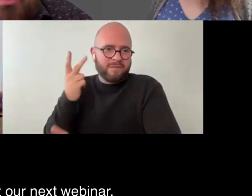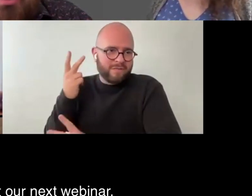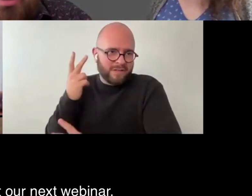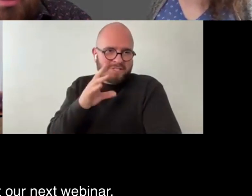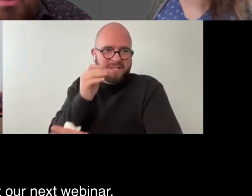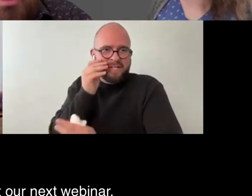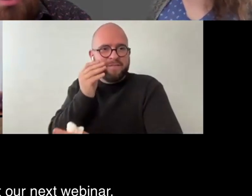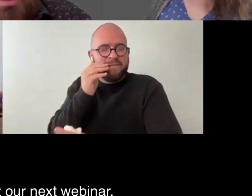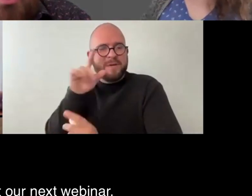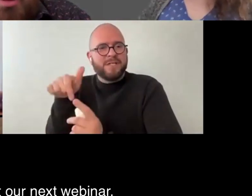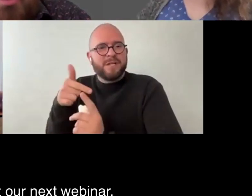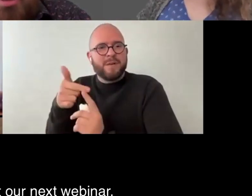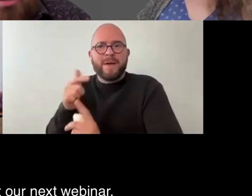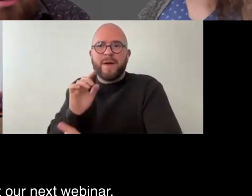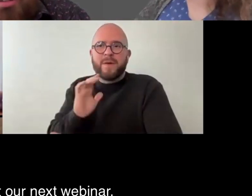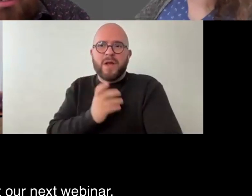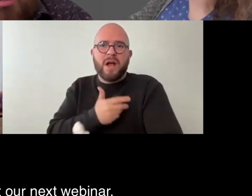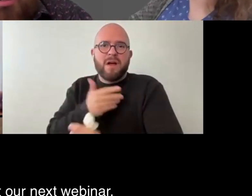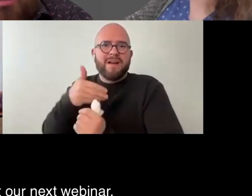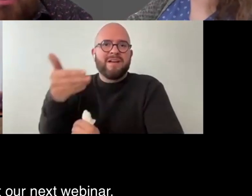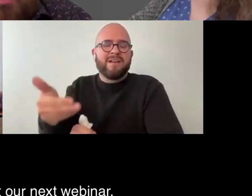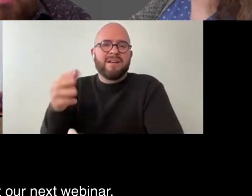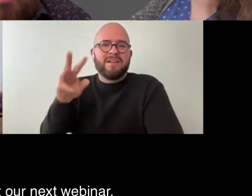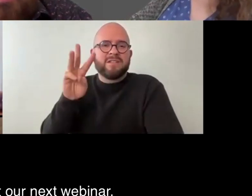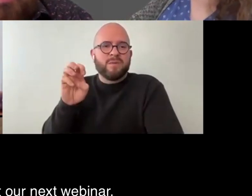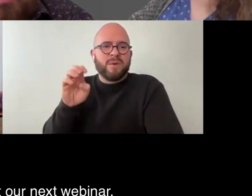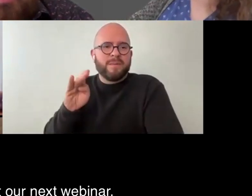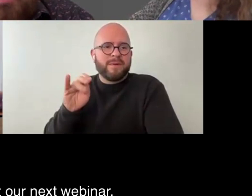our next webinar.